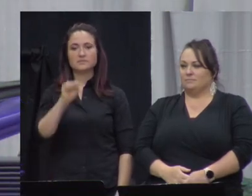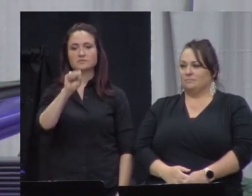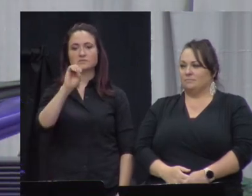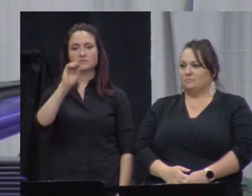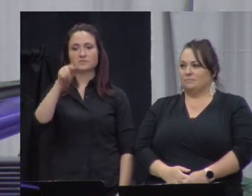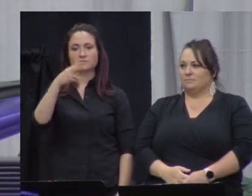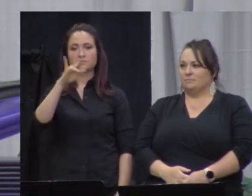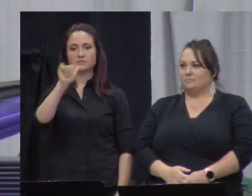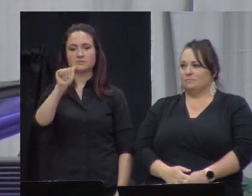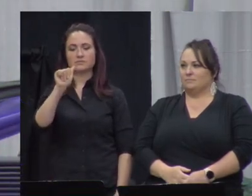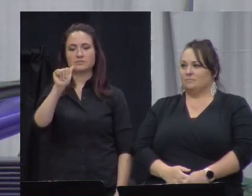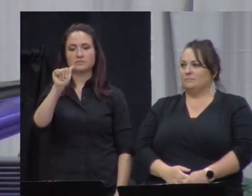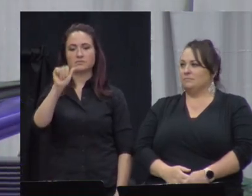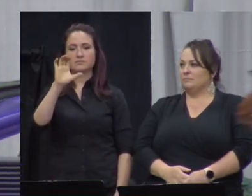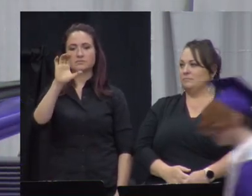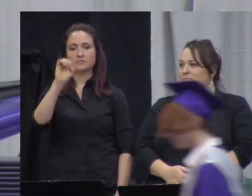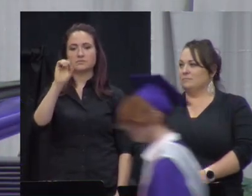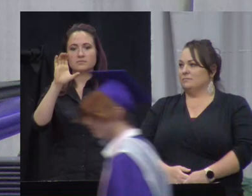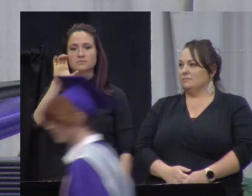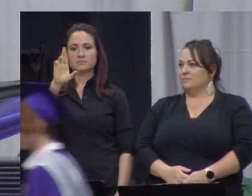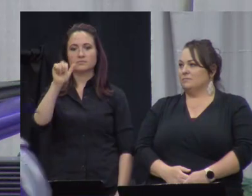Sophia Coffrin.